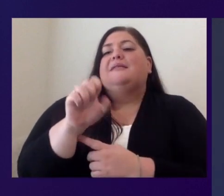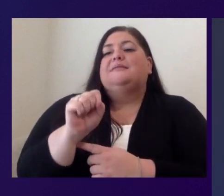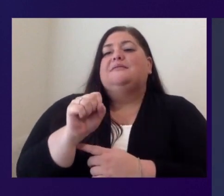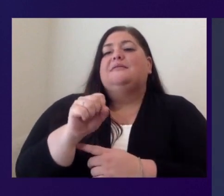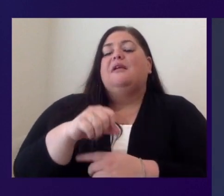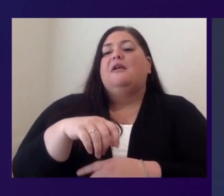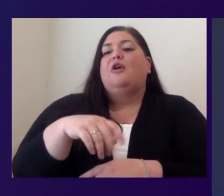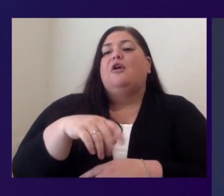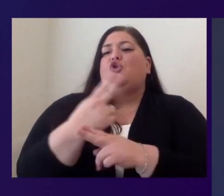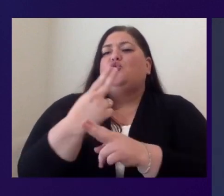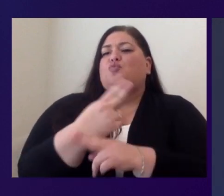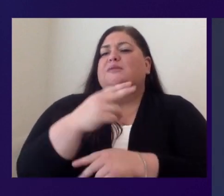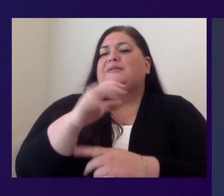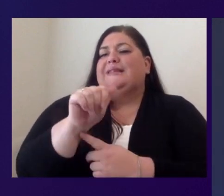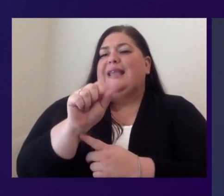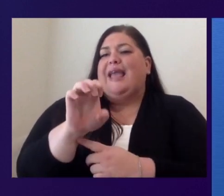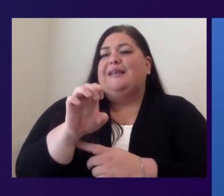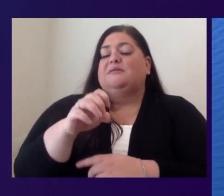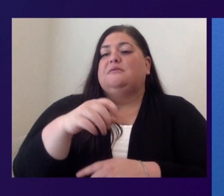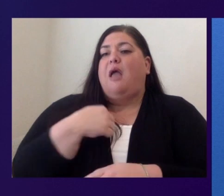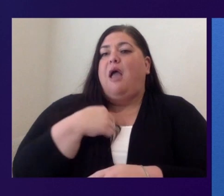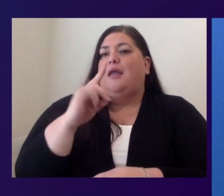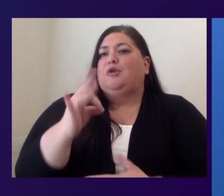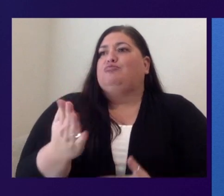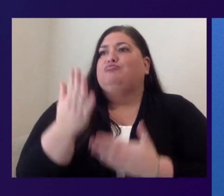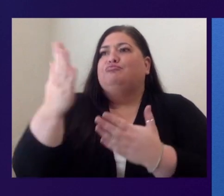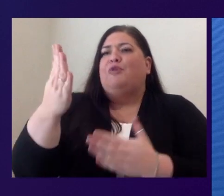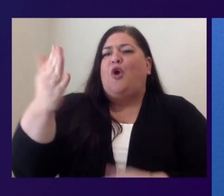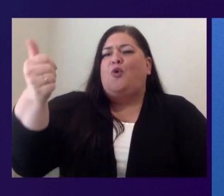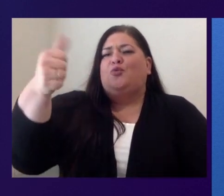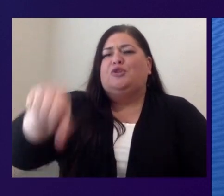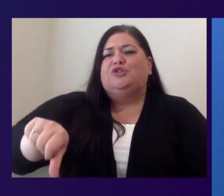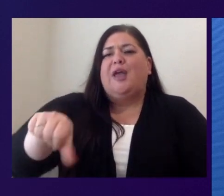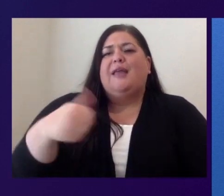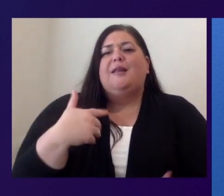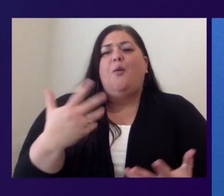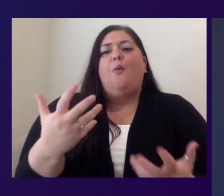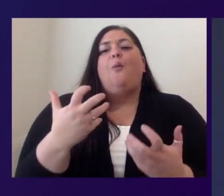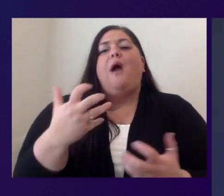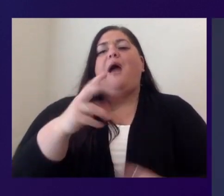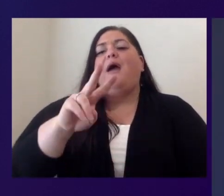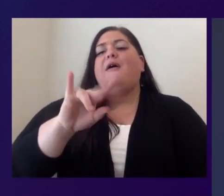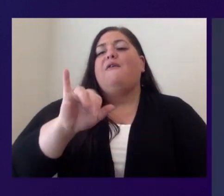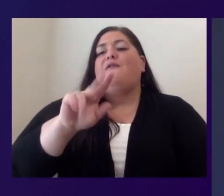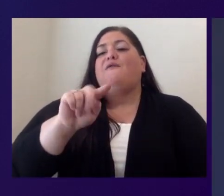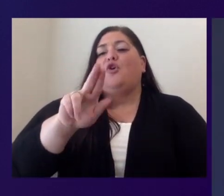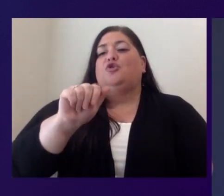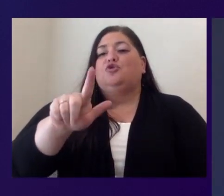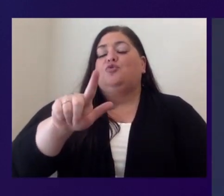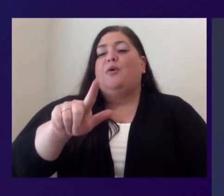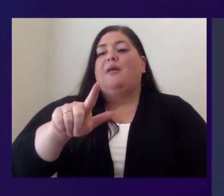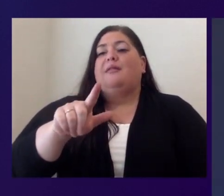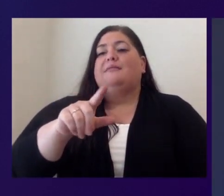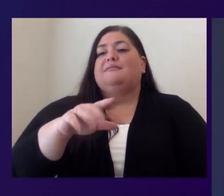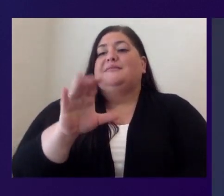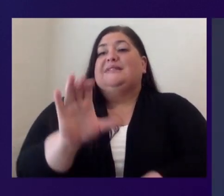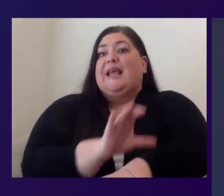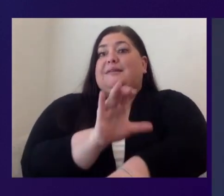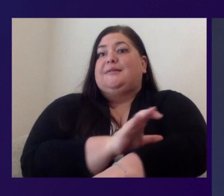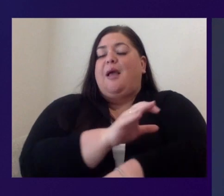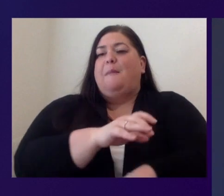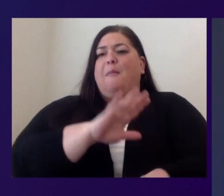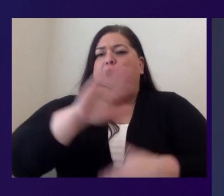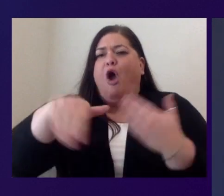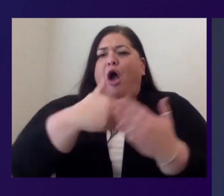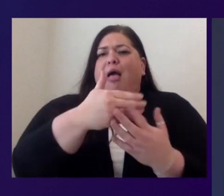that we should talk about that got rejected. I wanted a virtual desktop that all the files just automatically were replaced